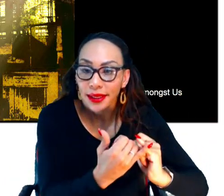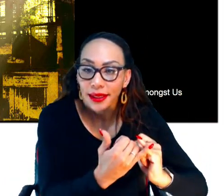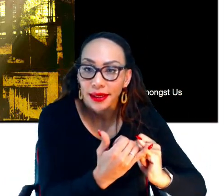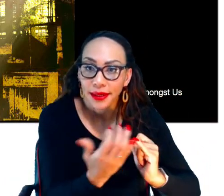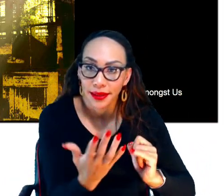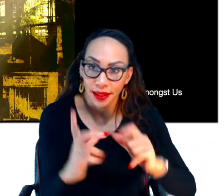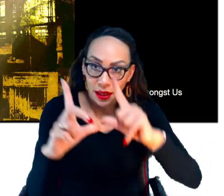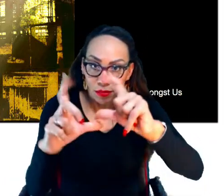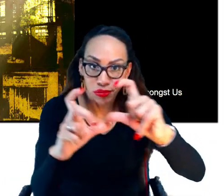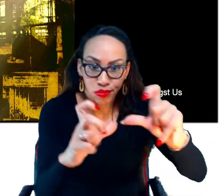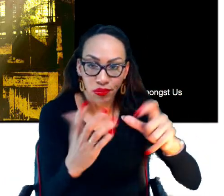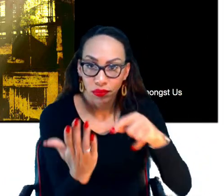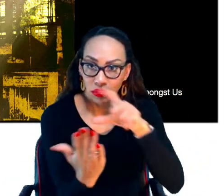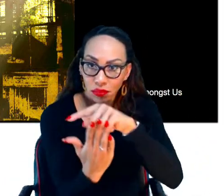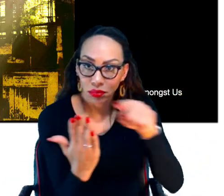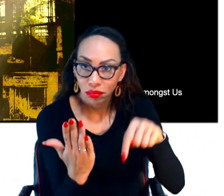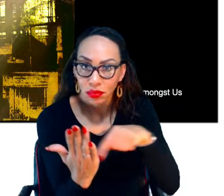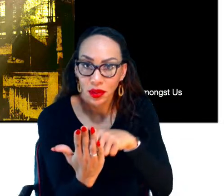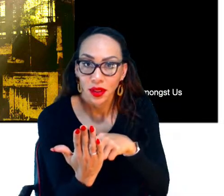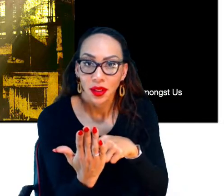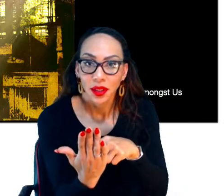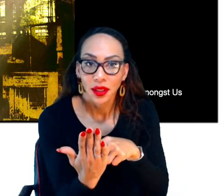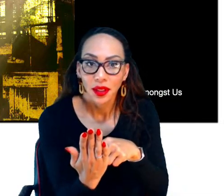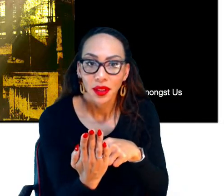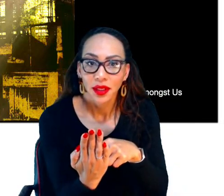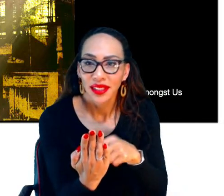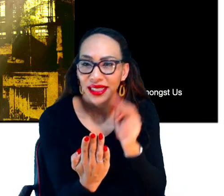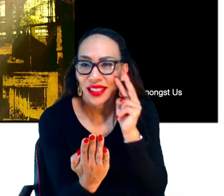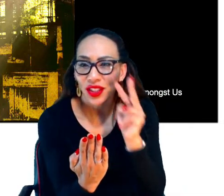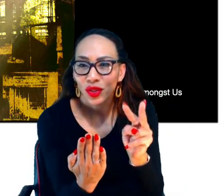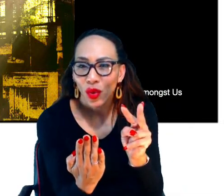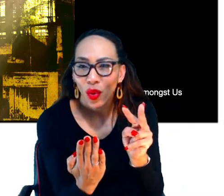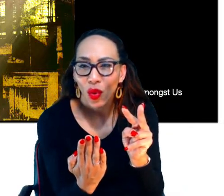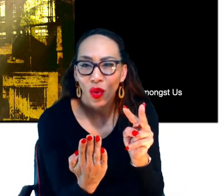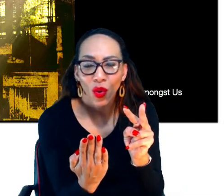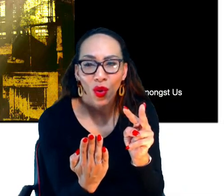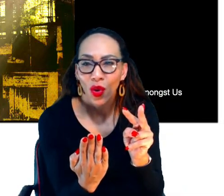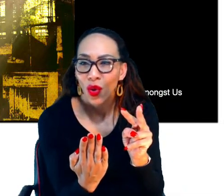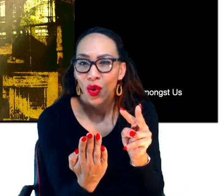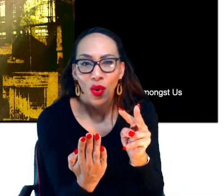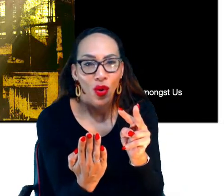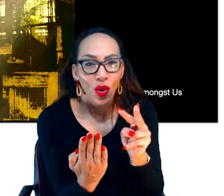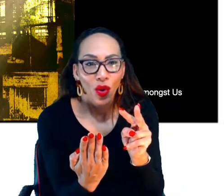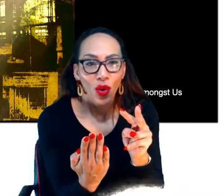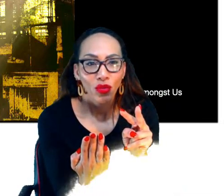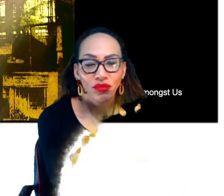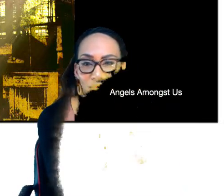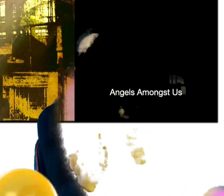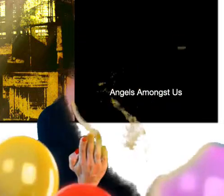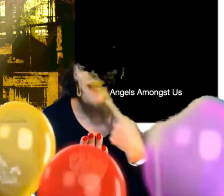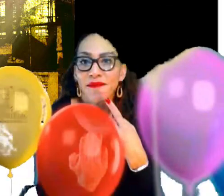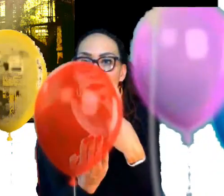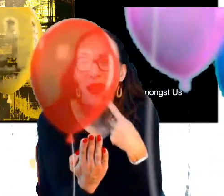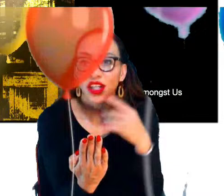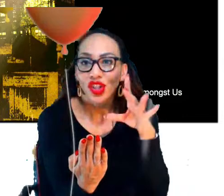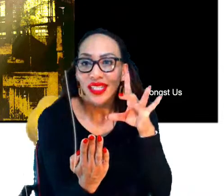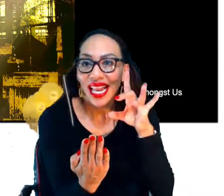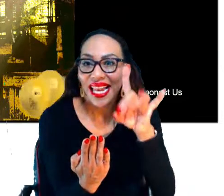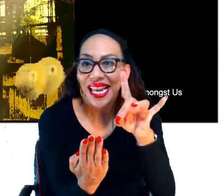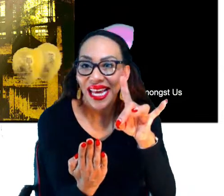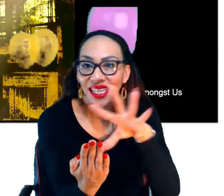he saw as cold rays. So he sort of saw bits of information around everything. And I